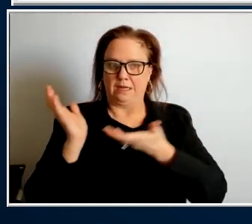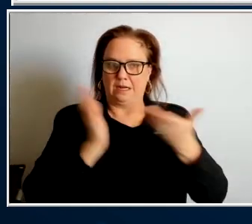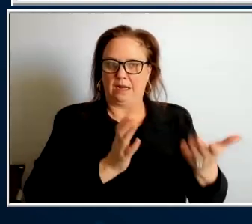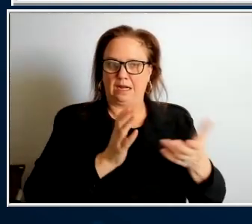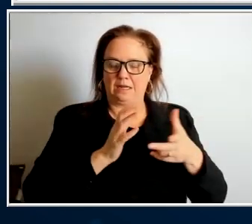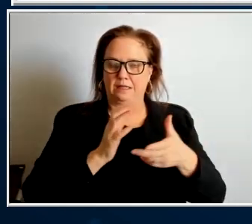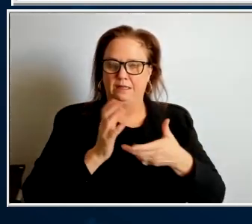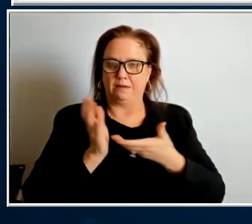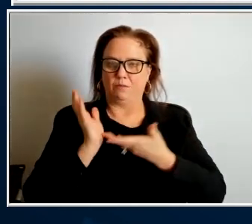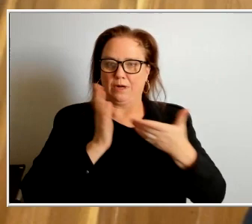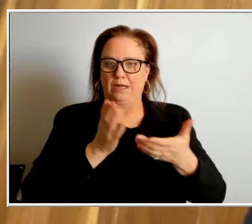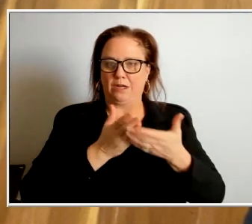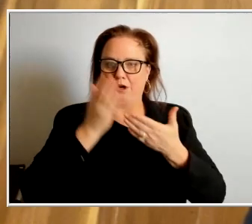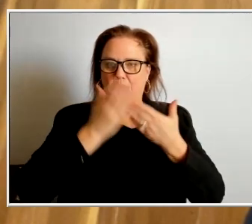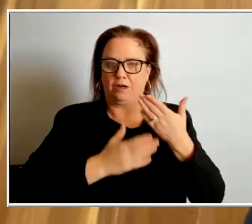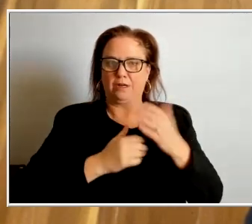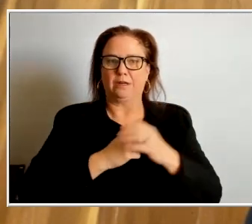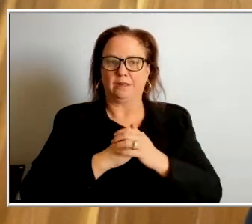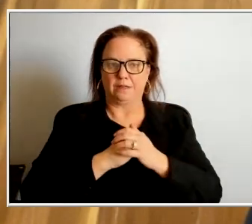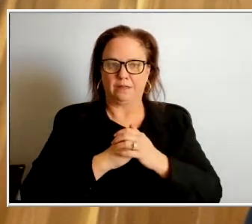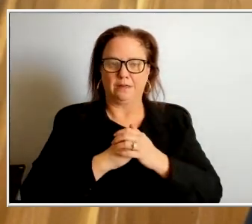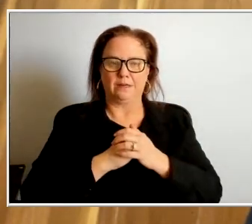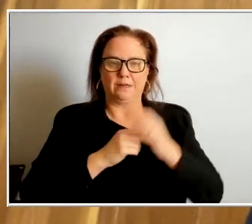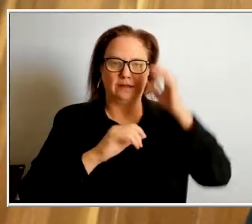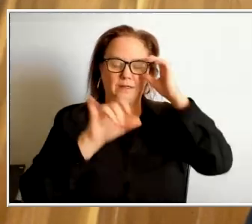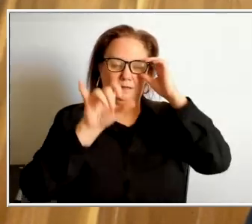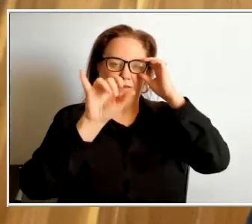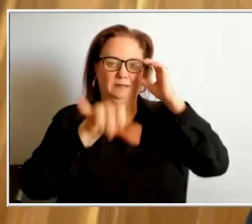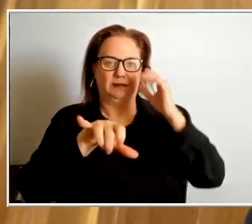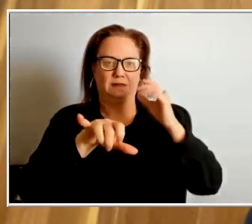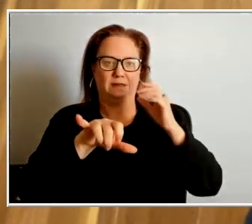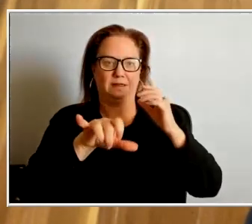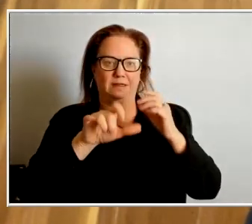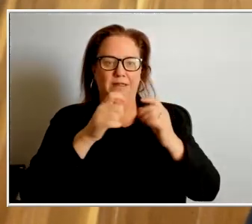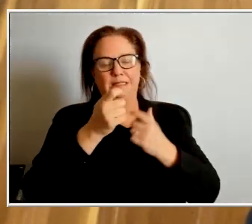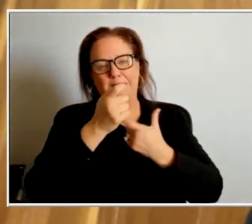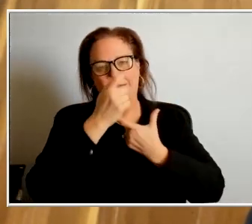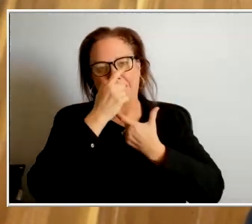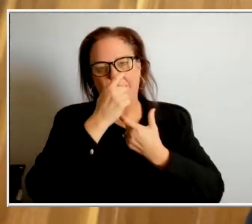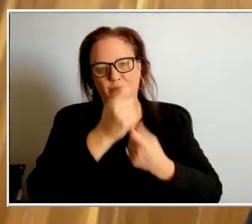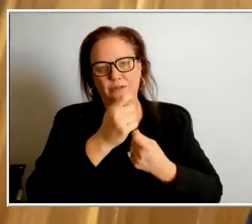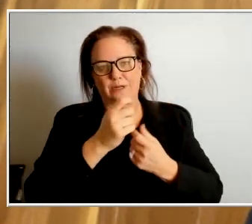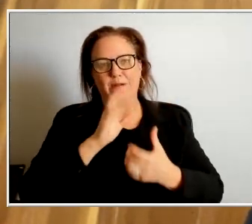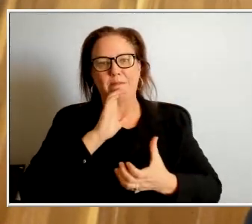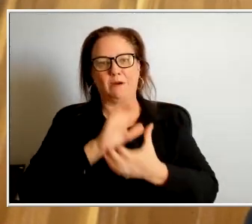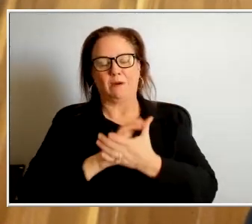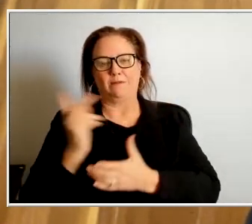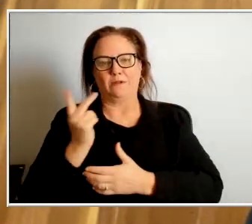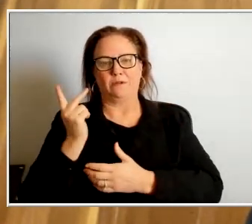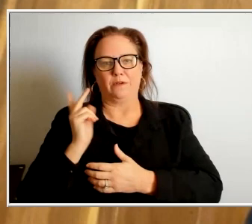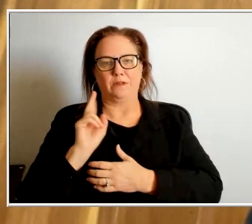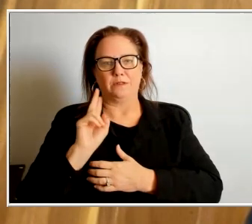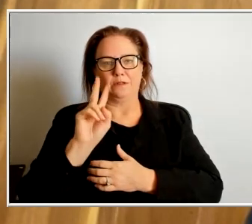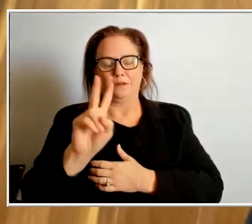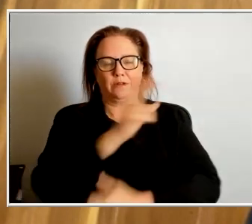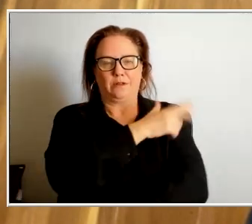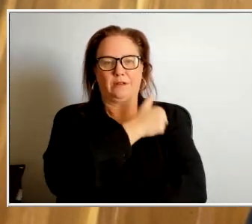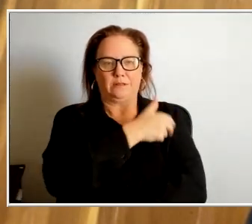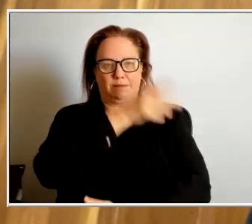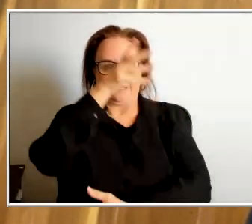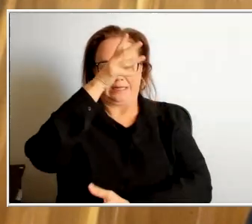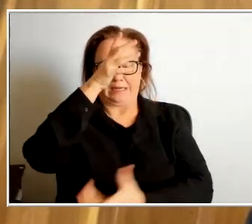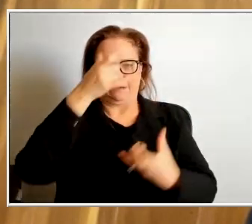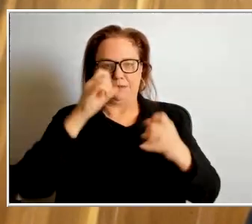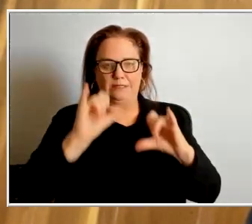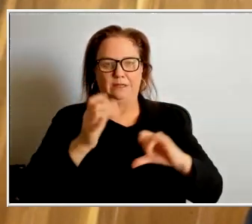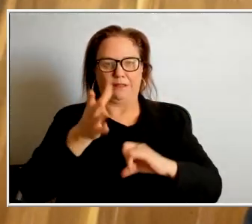transported? So that actually is a little more interesting. So my wife and I took off for the hospital. My dad was still